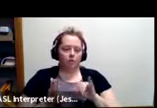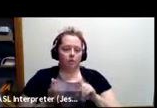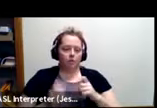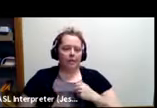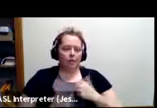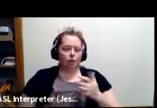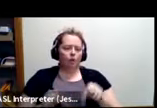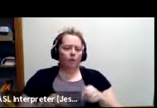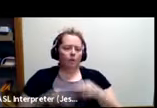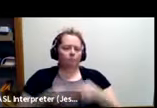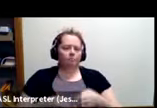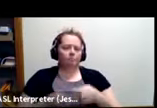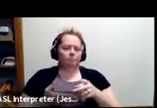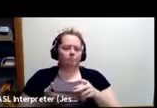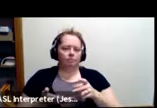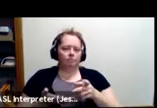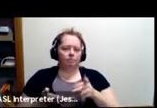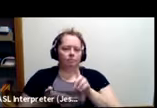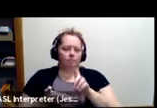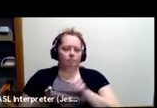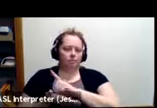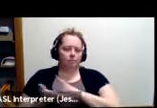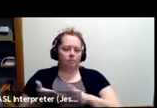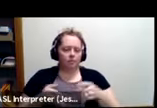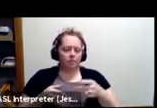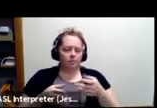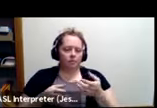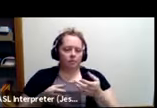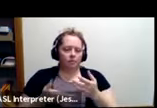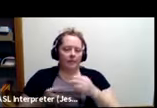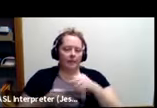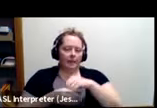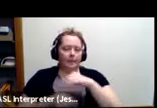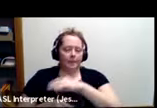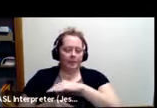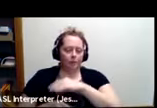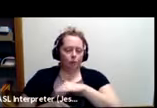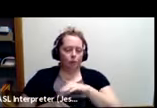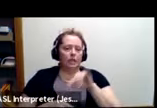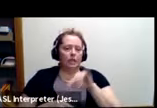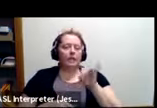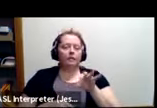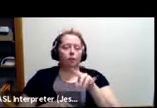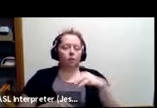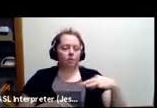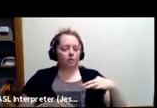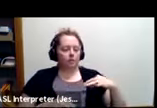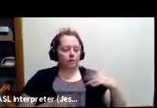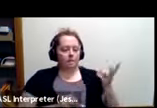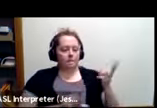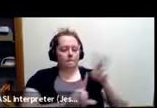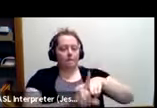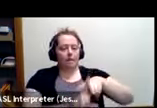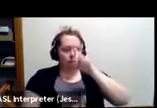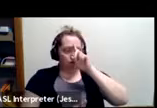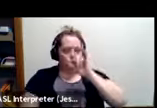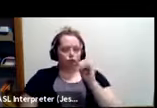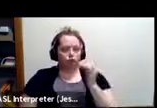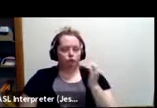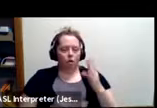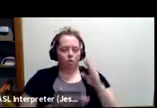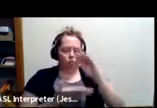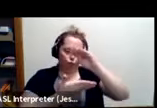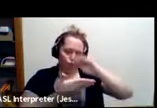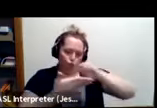example, let's say that you apply for a job, you have your name, your resume, all of your experience on there, you get a call, you do the